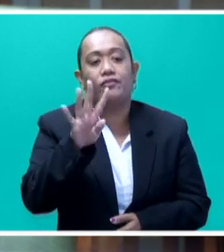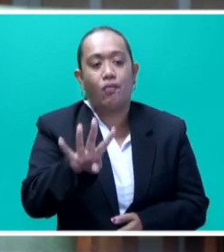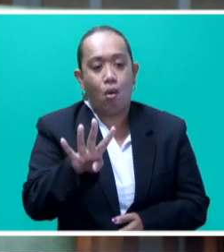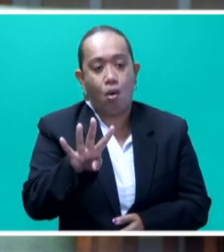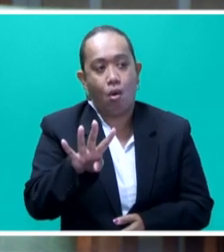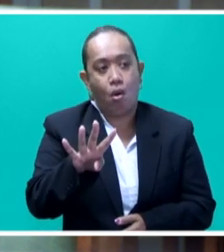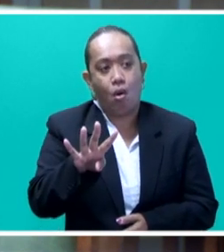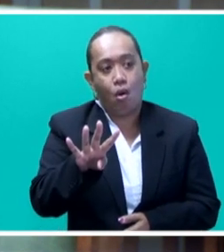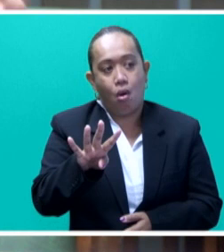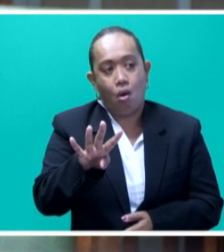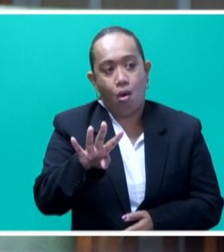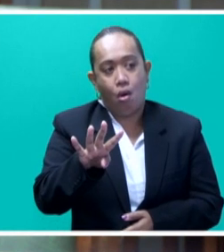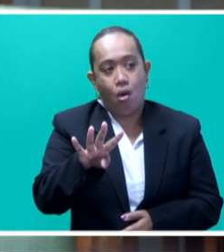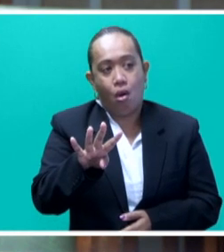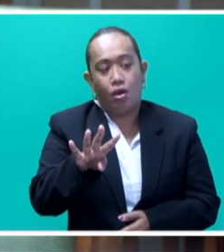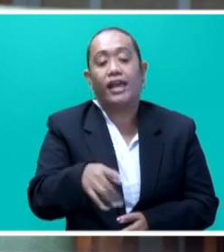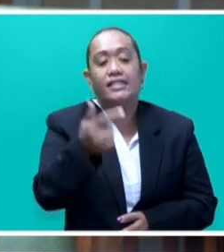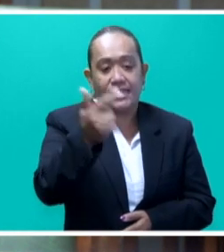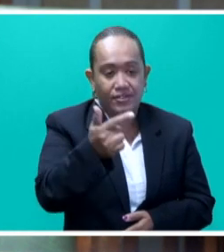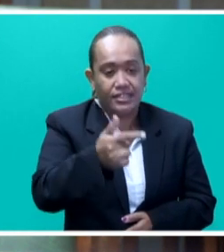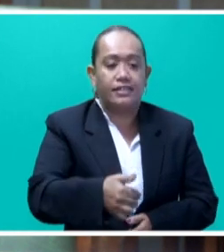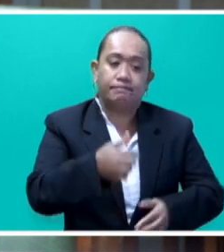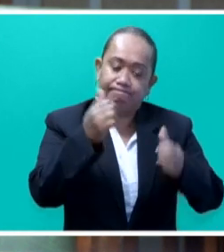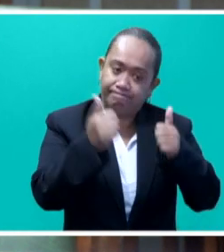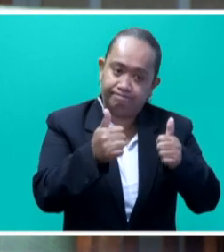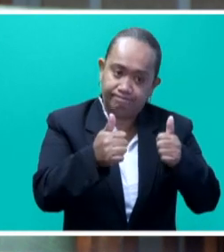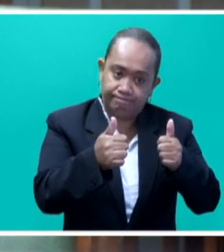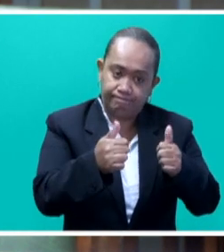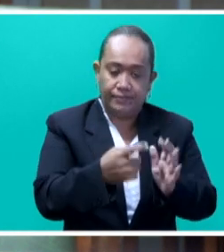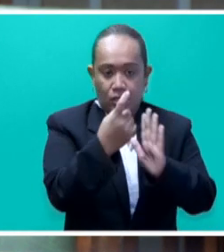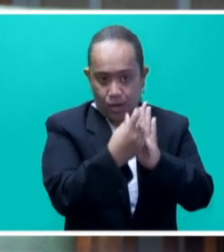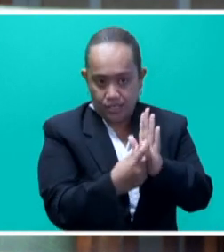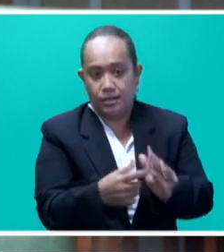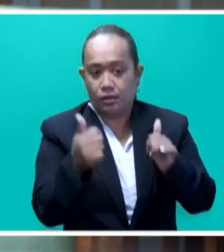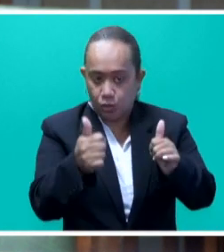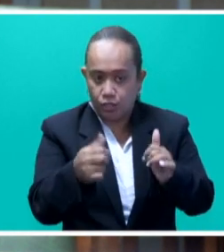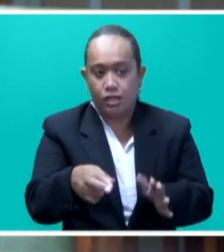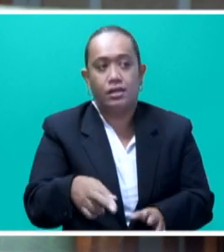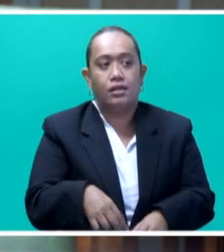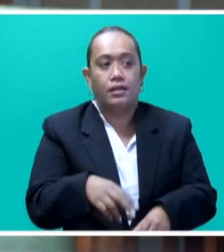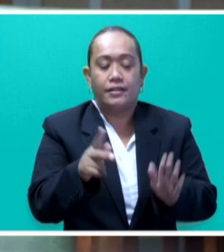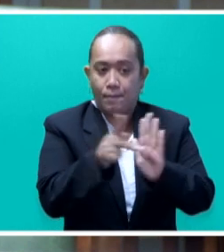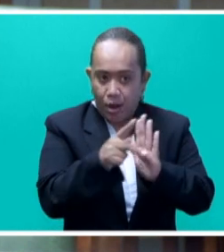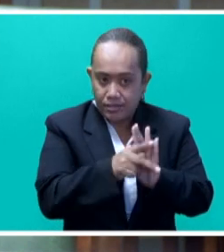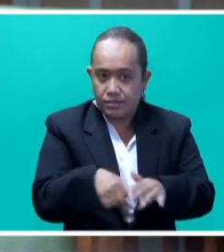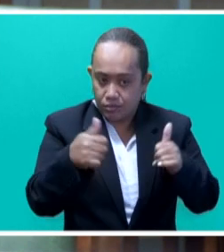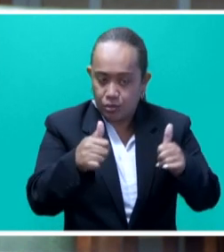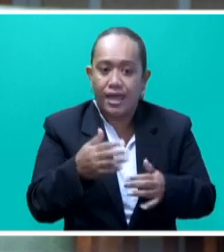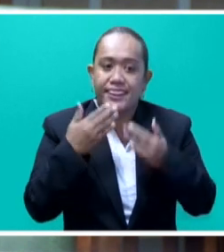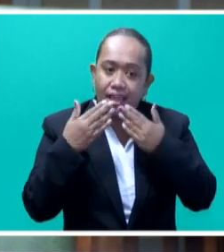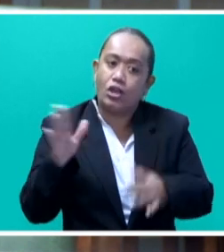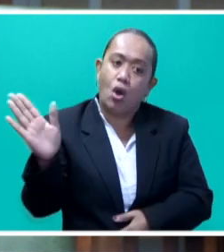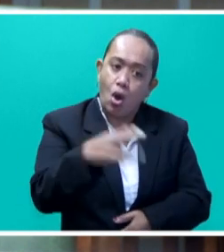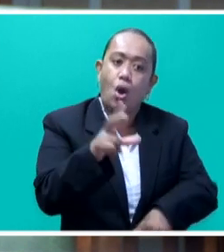17 were to our liking in the sense that the pricing was right. They were reasonable, and I'd like to thank all of these practitioners, and I would